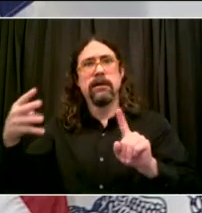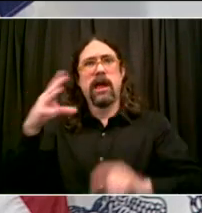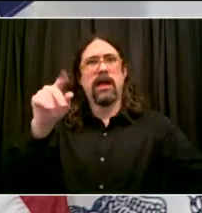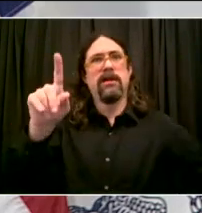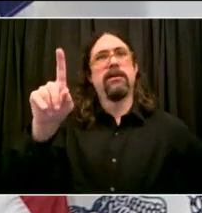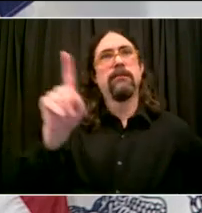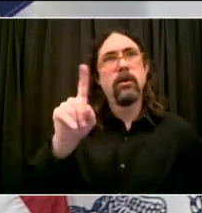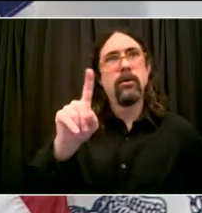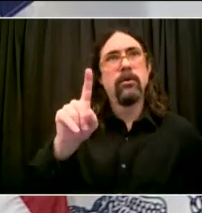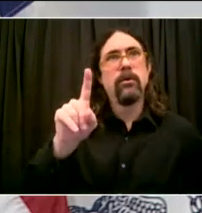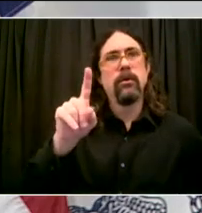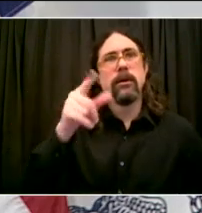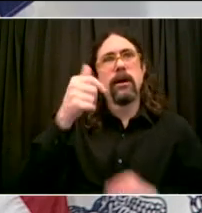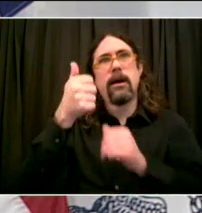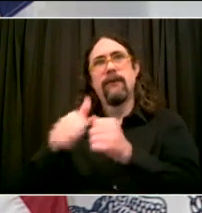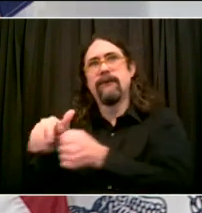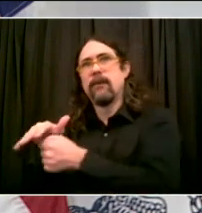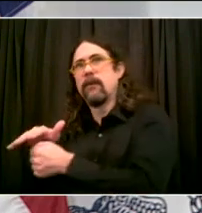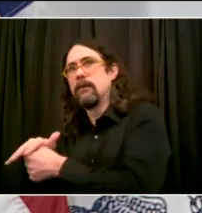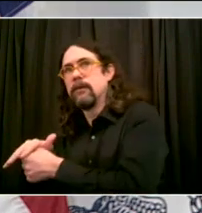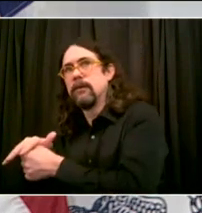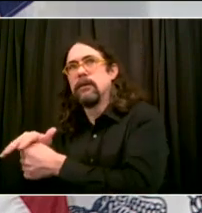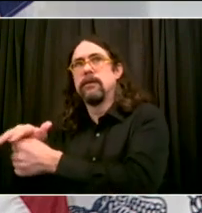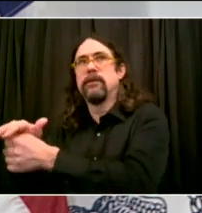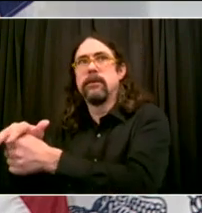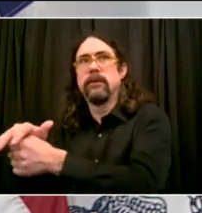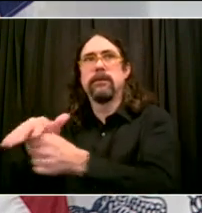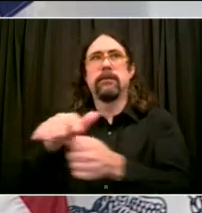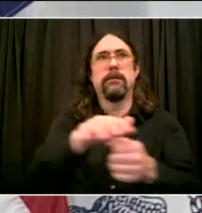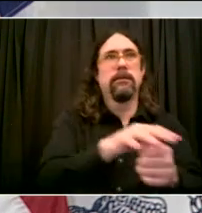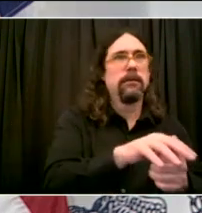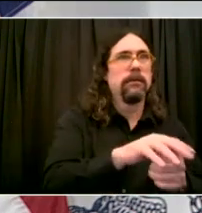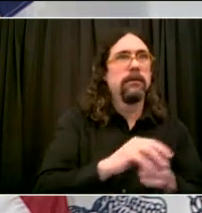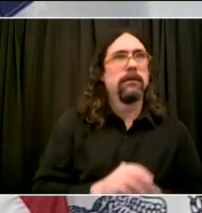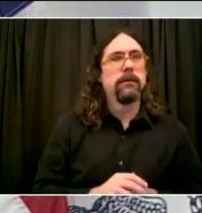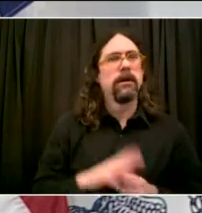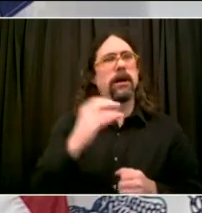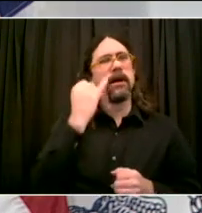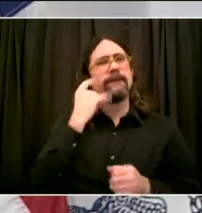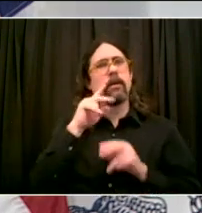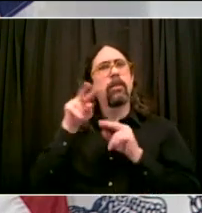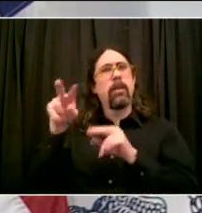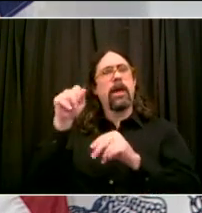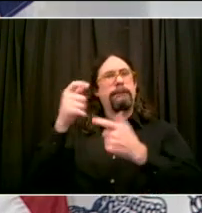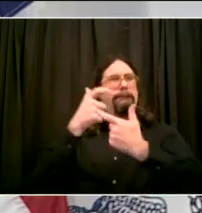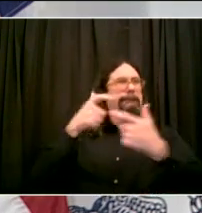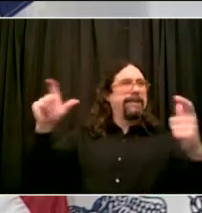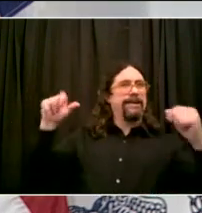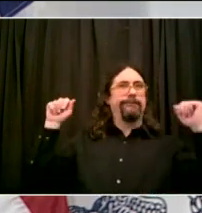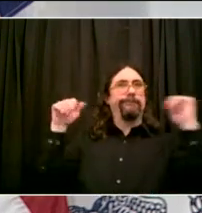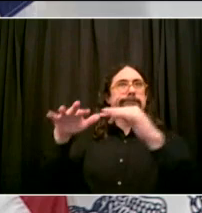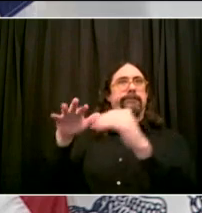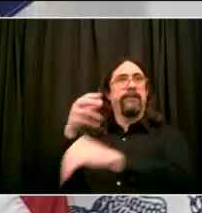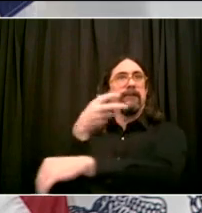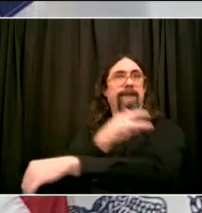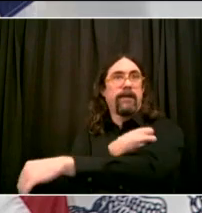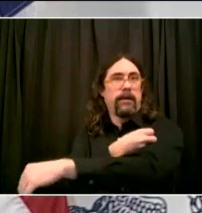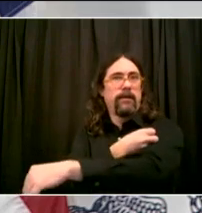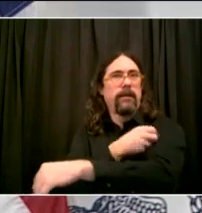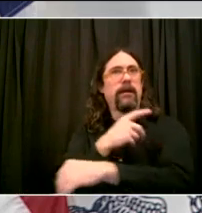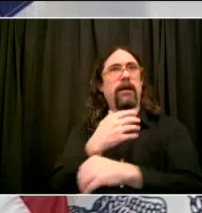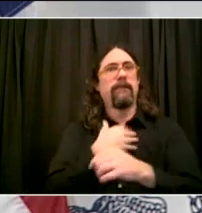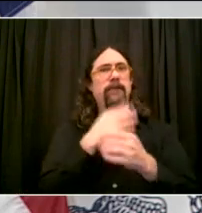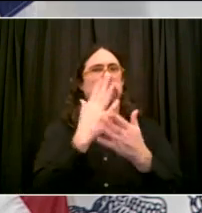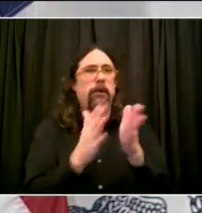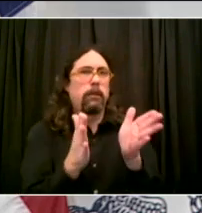immigrants. If you really want to reach the people, go to the people, which is why 60% of our vaccination sites are in the very same neighborhoods